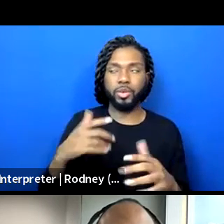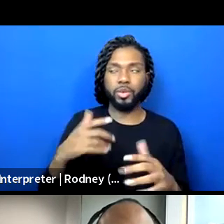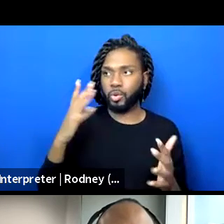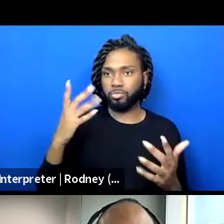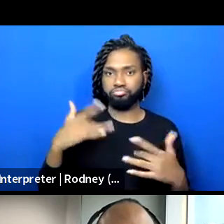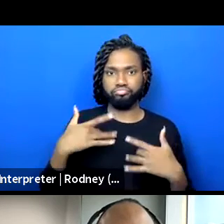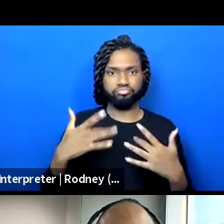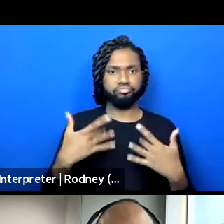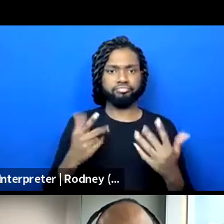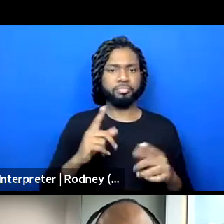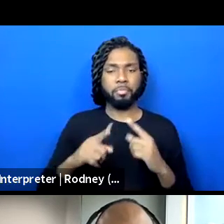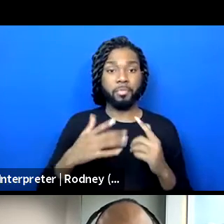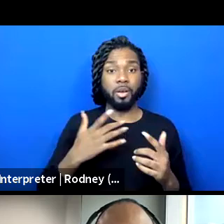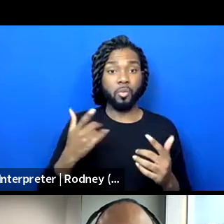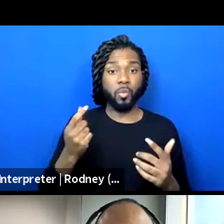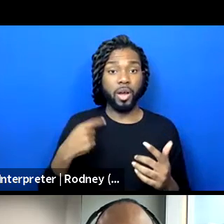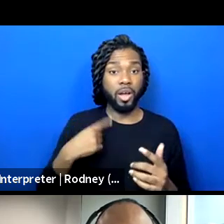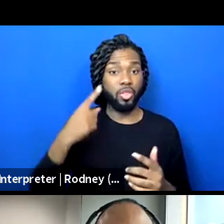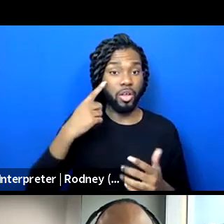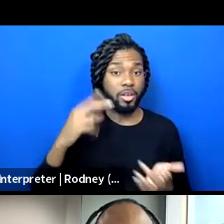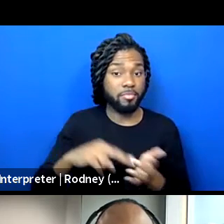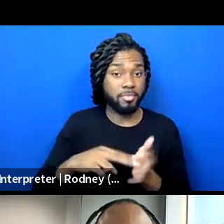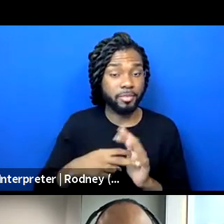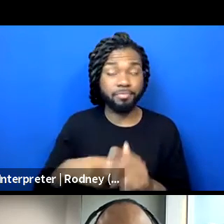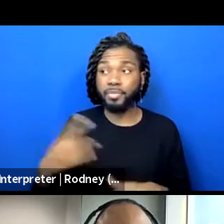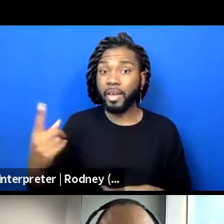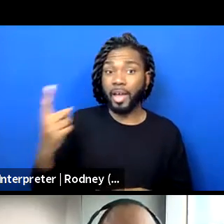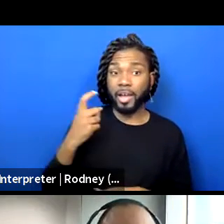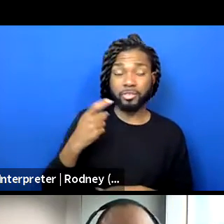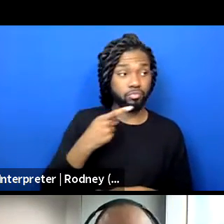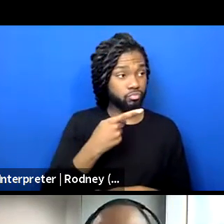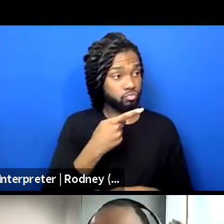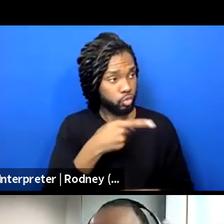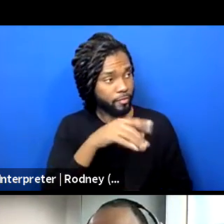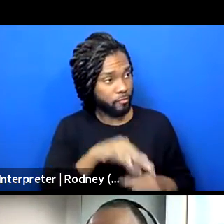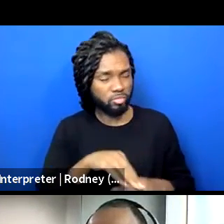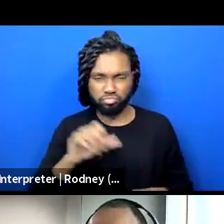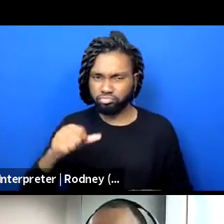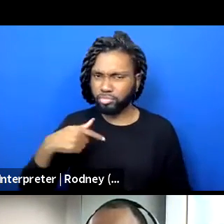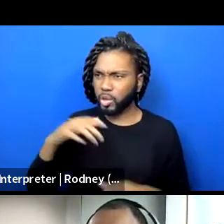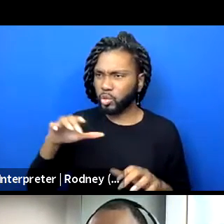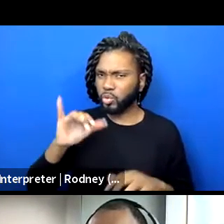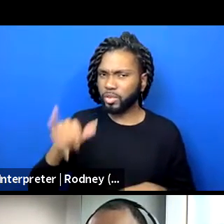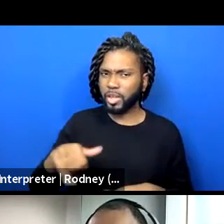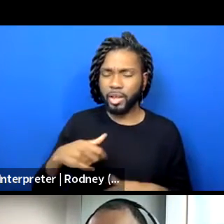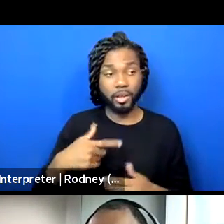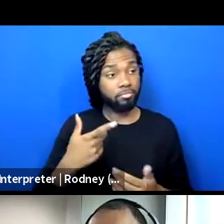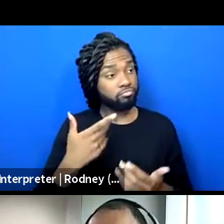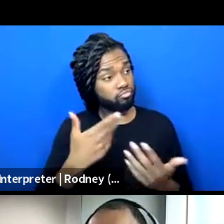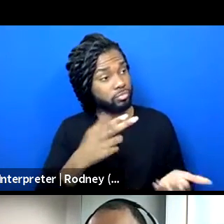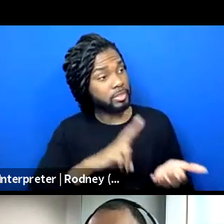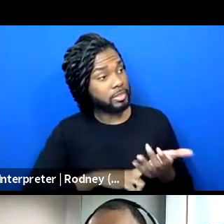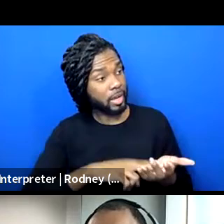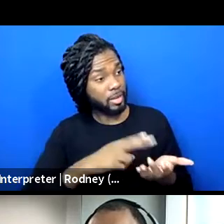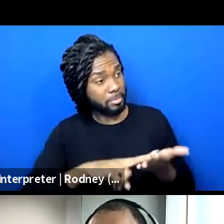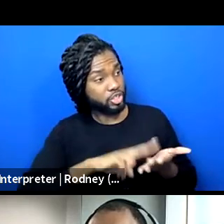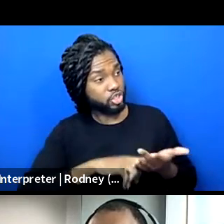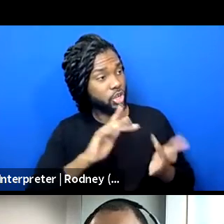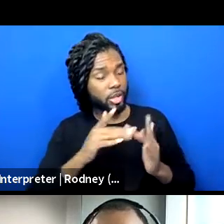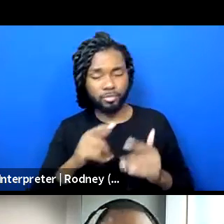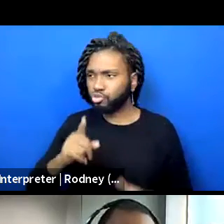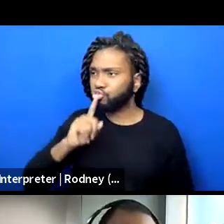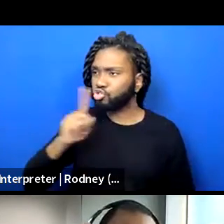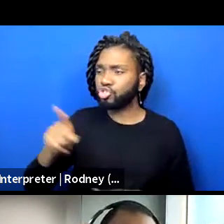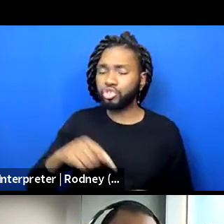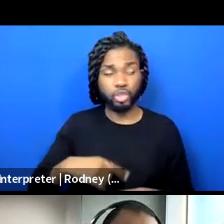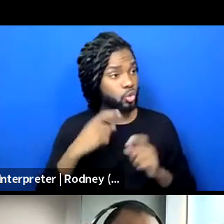my understanding was something like this. They'd ask, do you vote? Yeah, I do that. Sign this petition online. Sure. Donate to